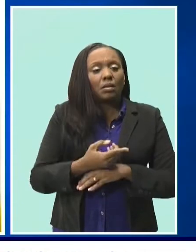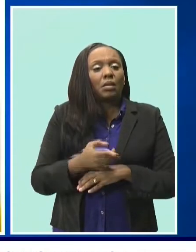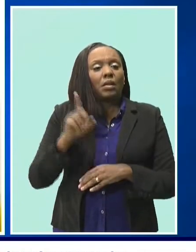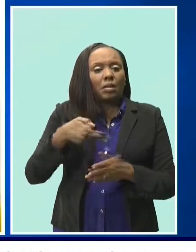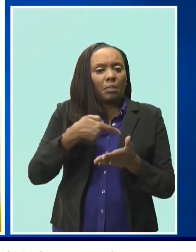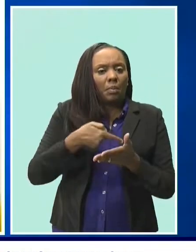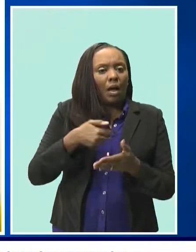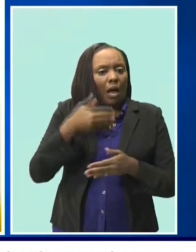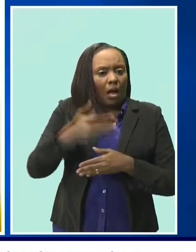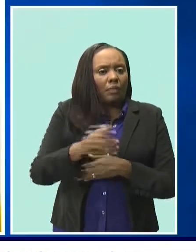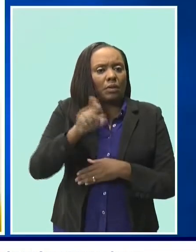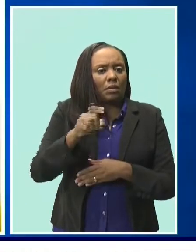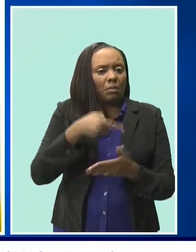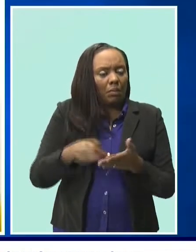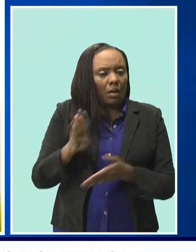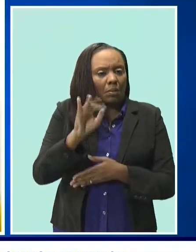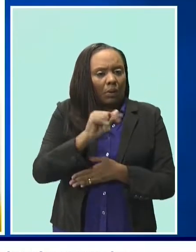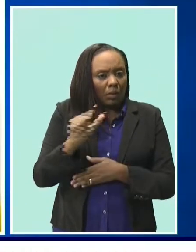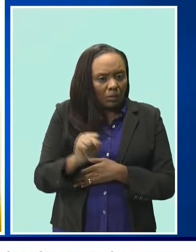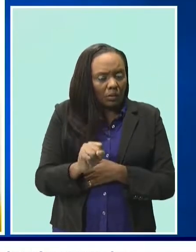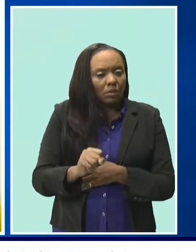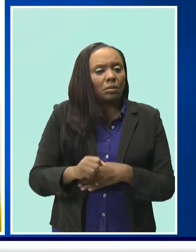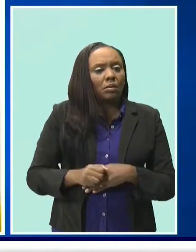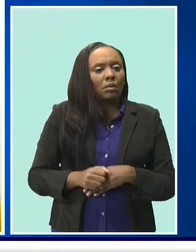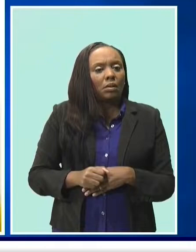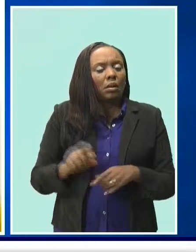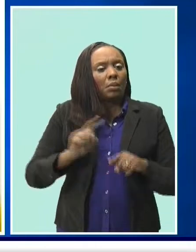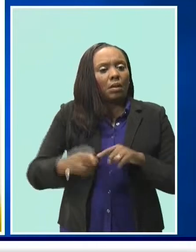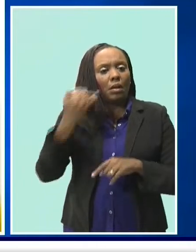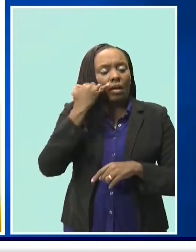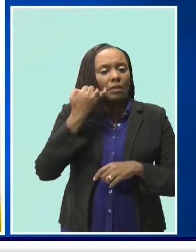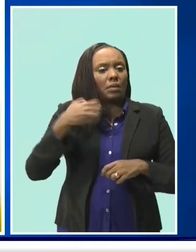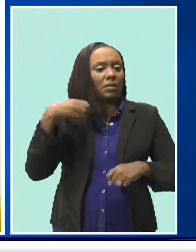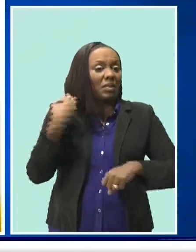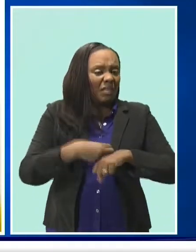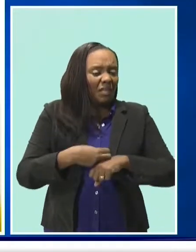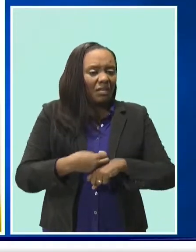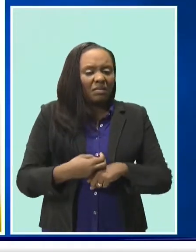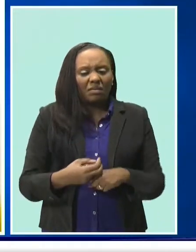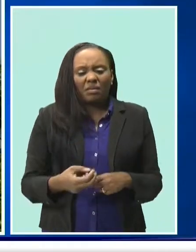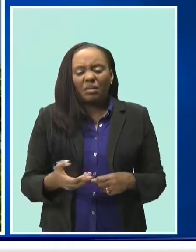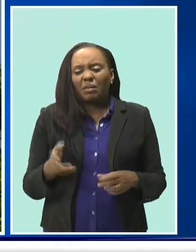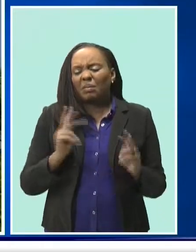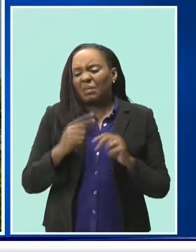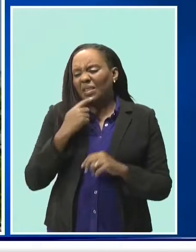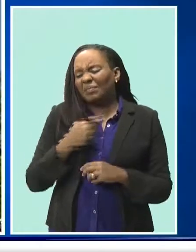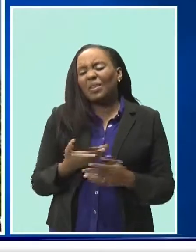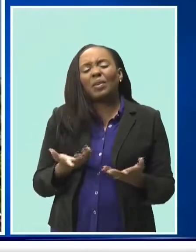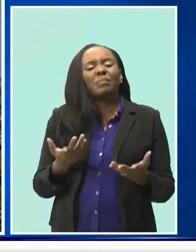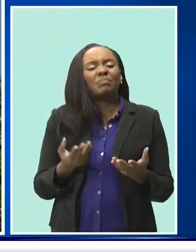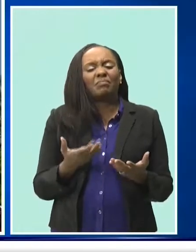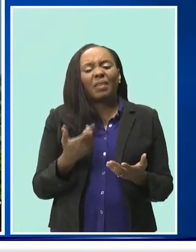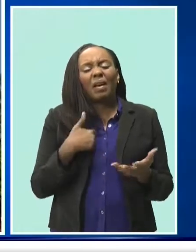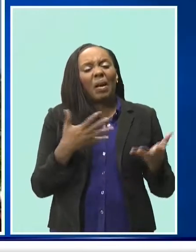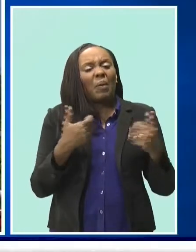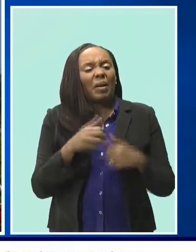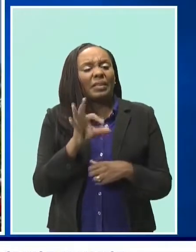Now, once they fell into difficulty, their proposition would now be, give us 90 days, maybe give